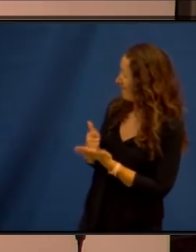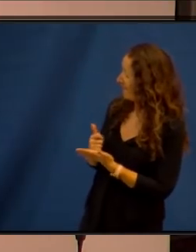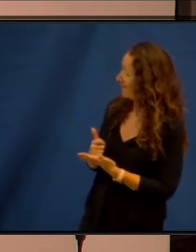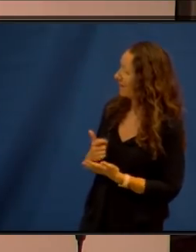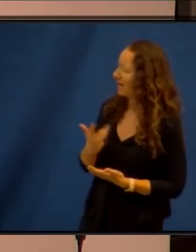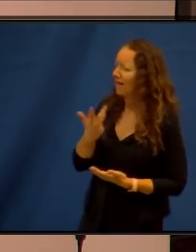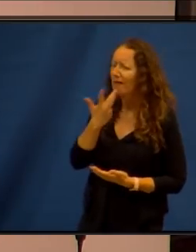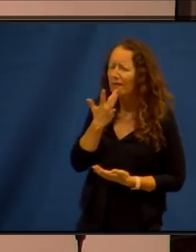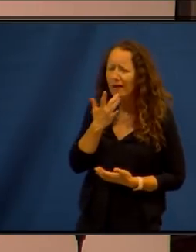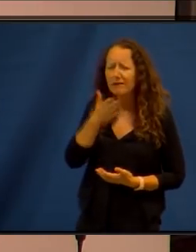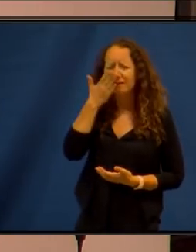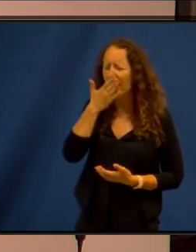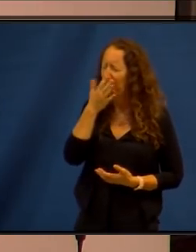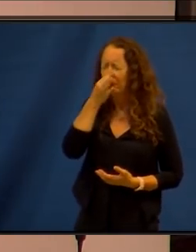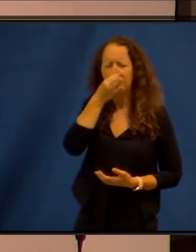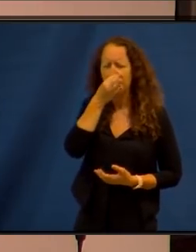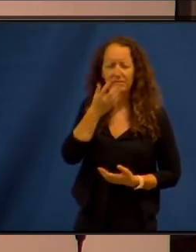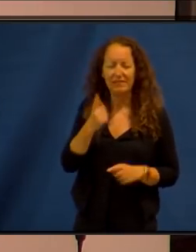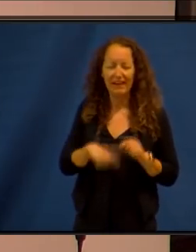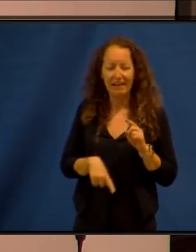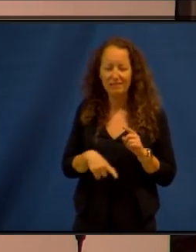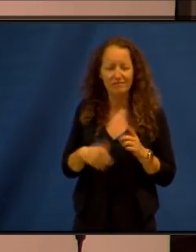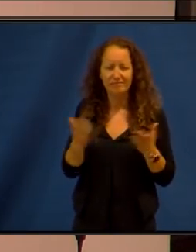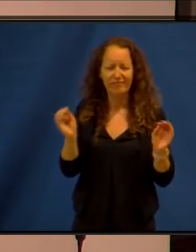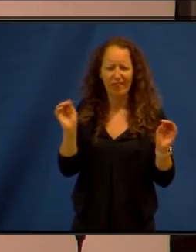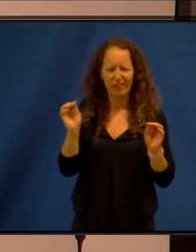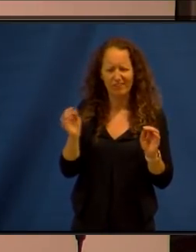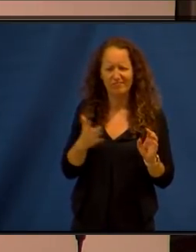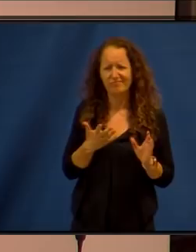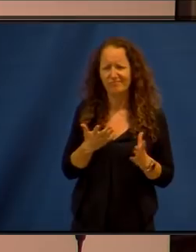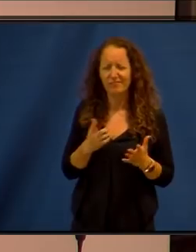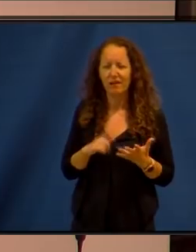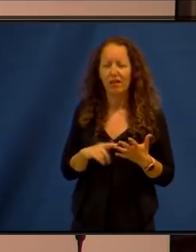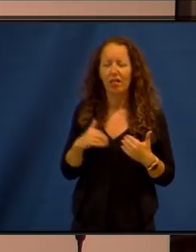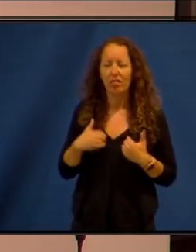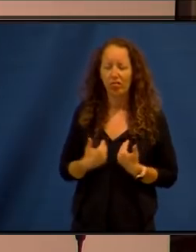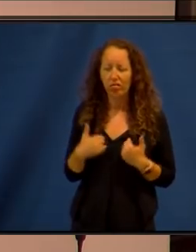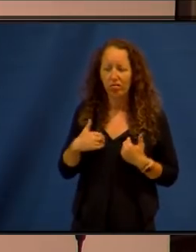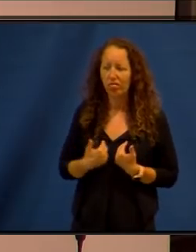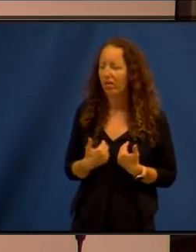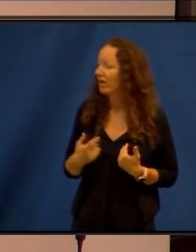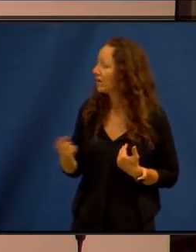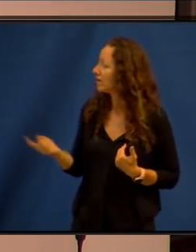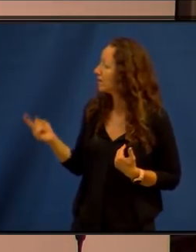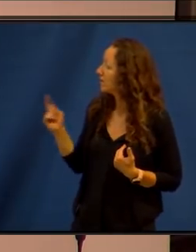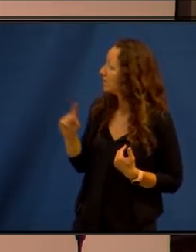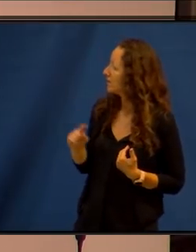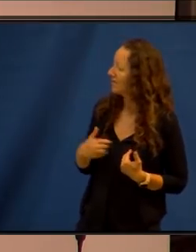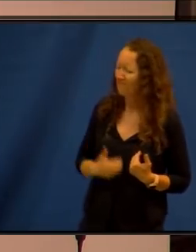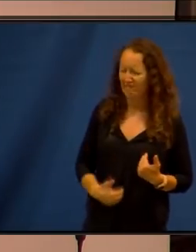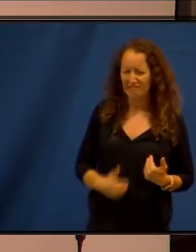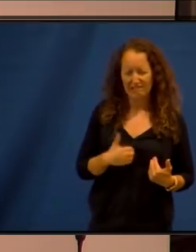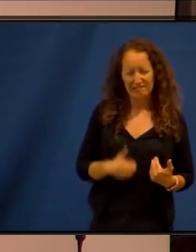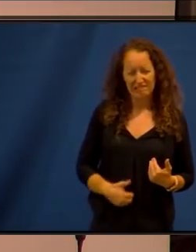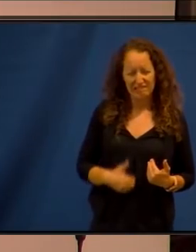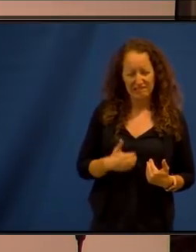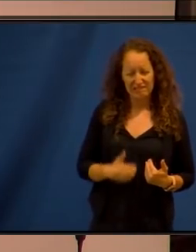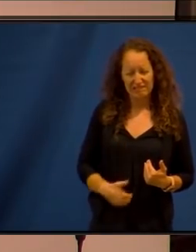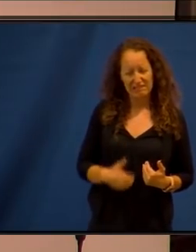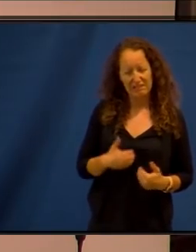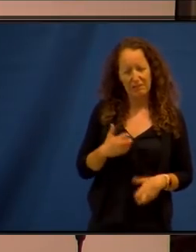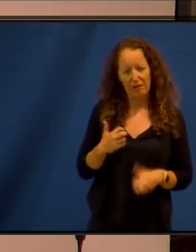of taste and smell, fatigue, and even a little bit of GI problems. Okay.